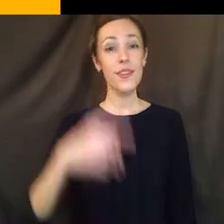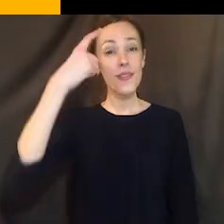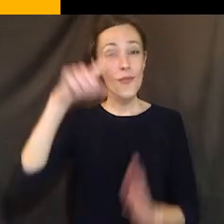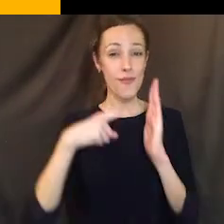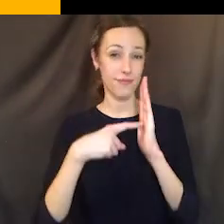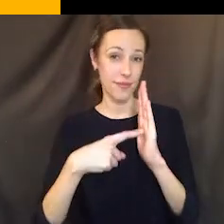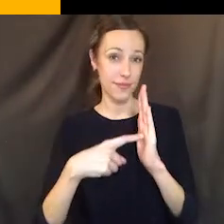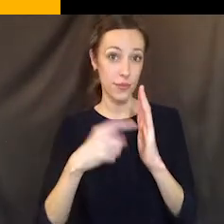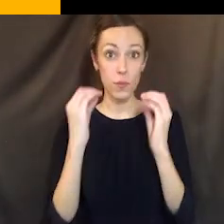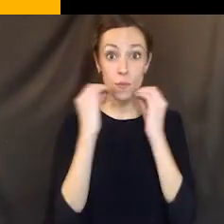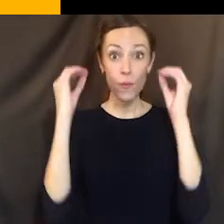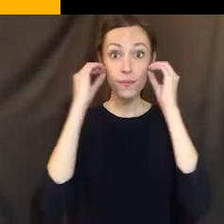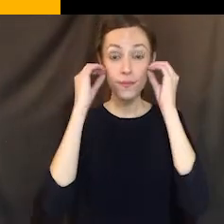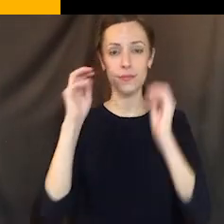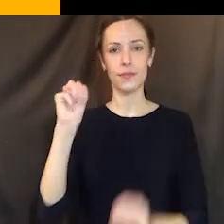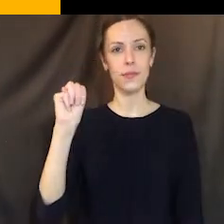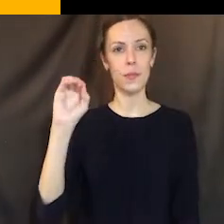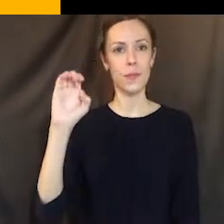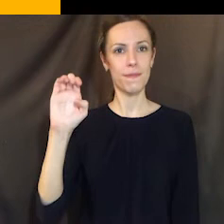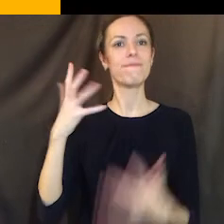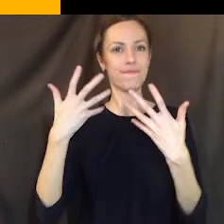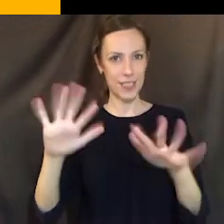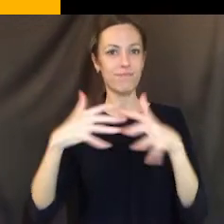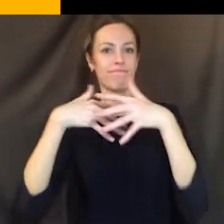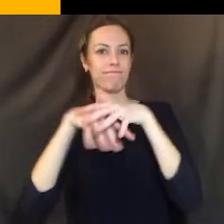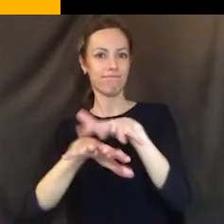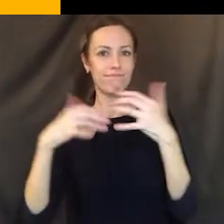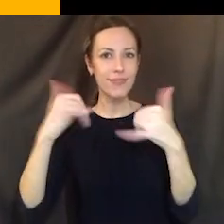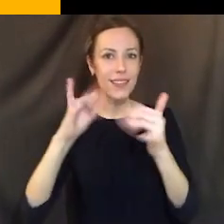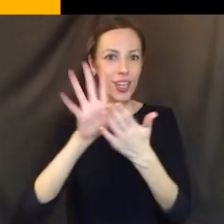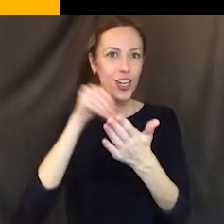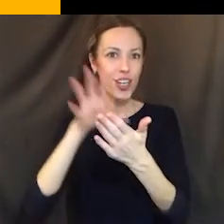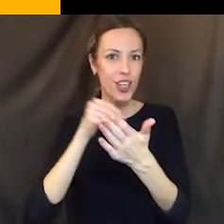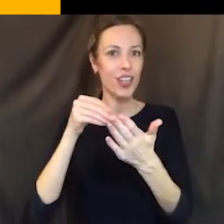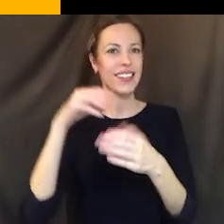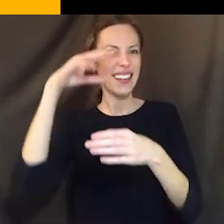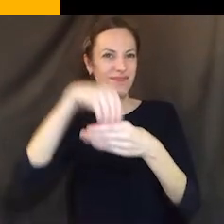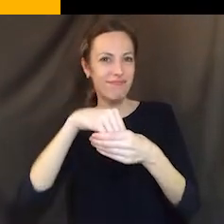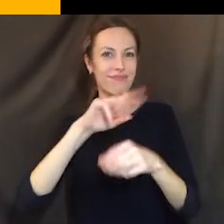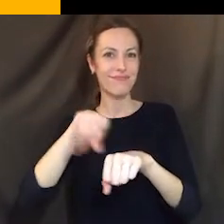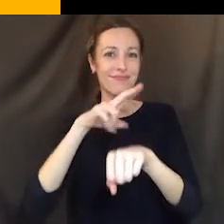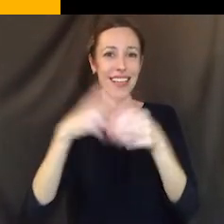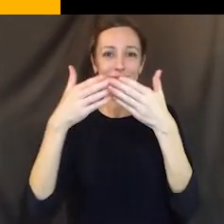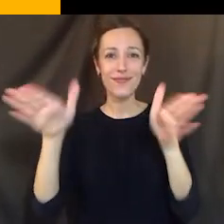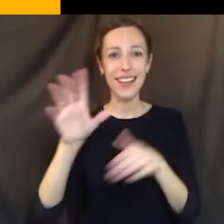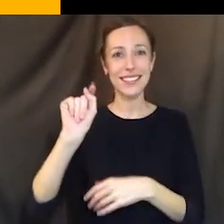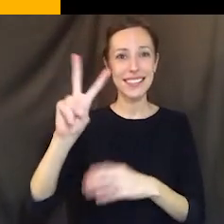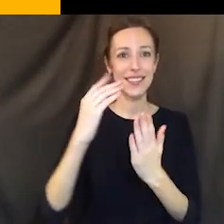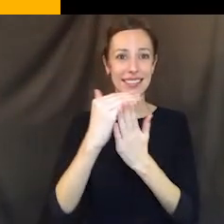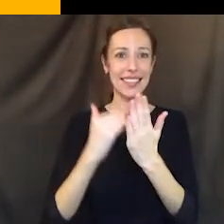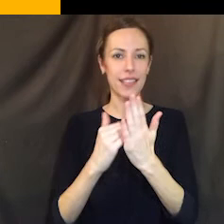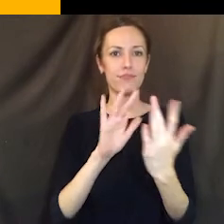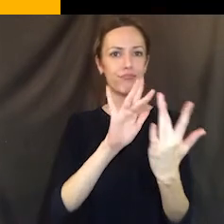In Mozambique, for example, the Ministry of Education integrated playful learning in their nationally broadcasted TV lessons, reaching 1.2